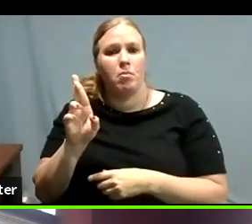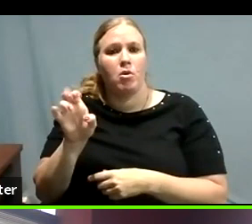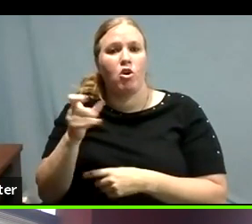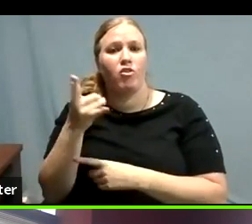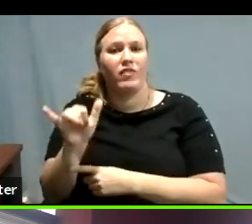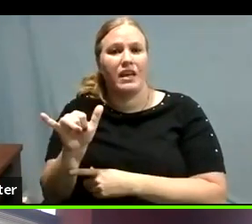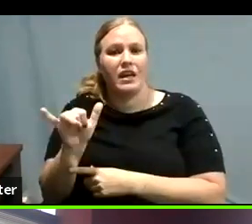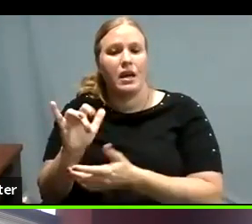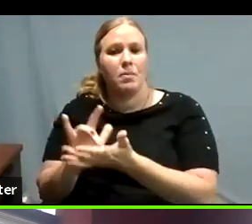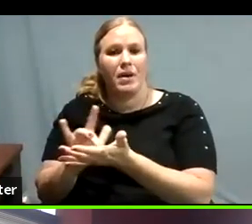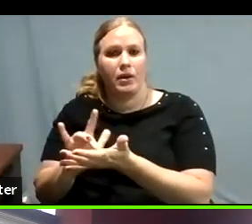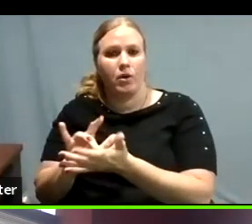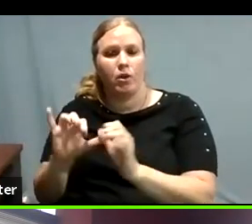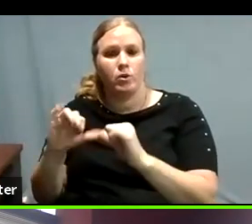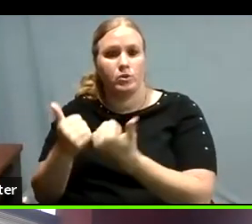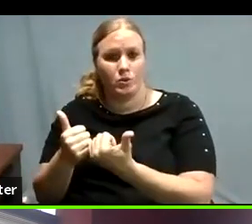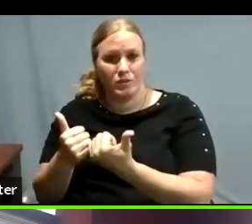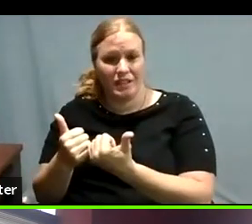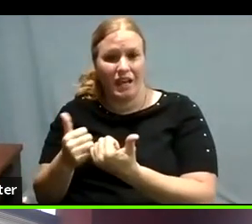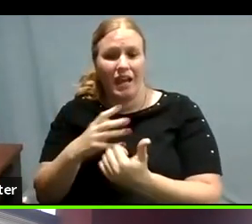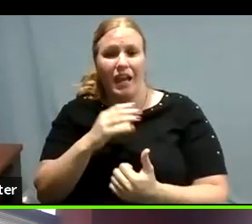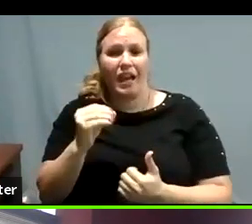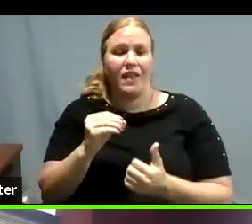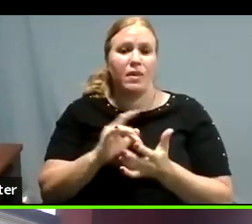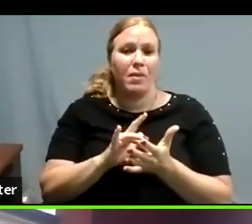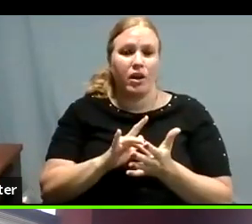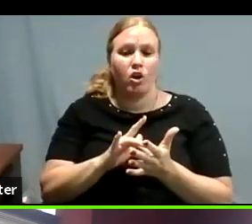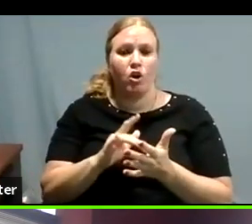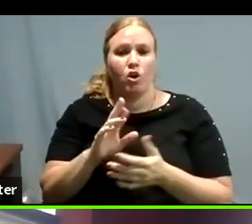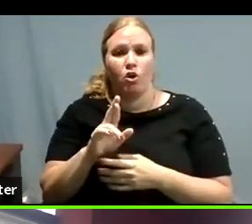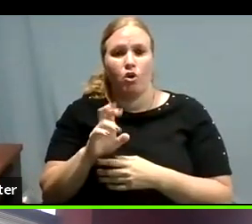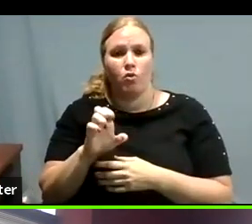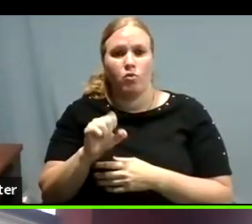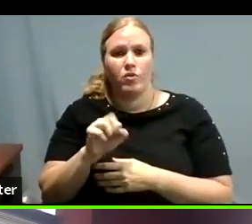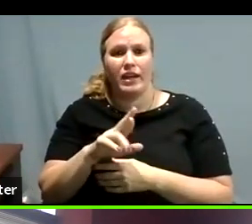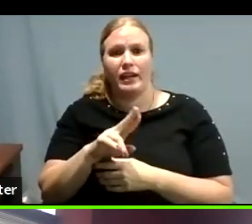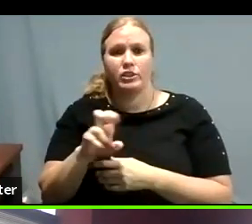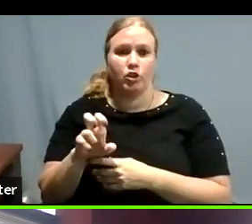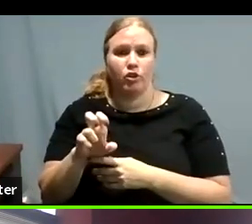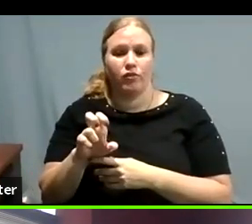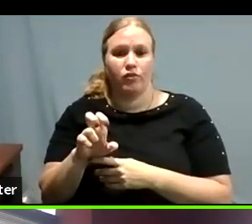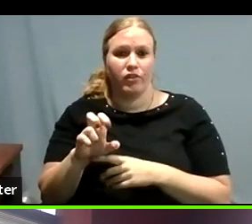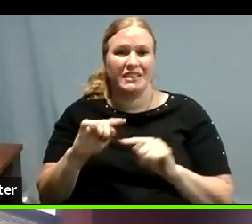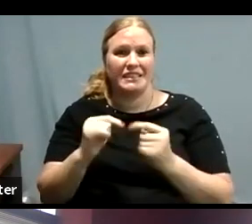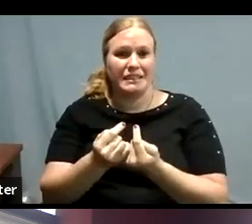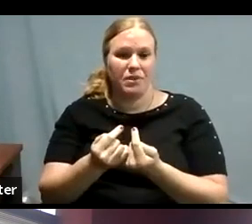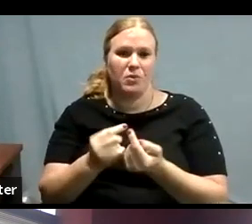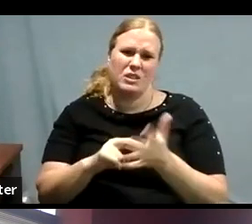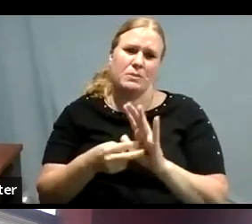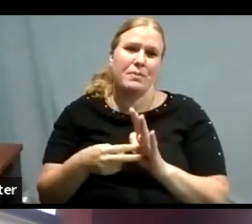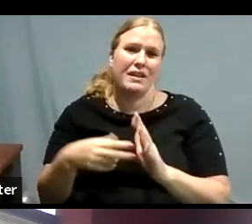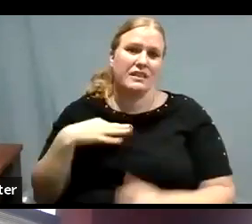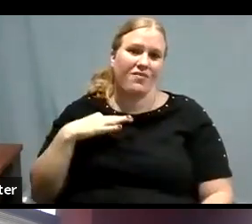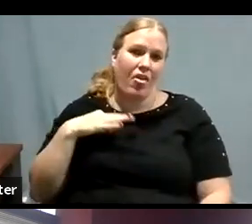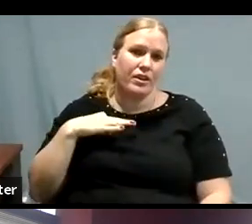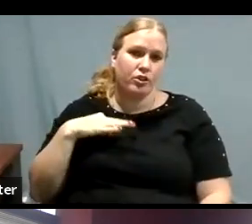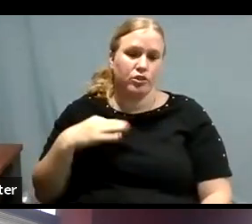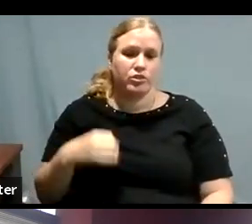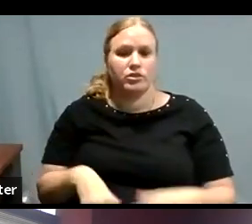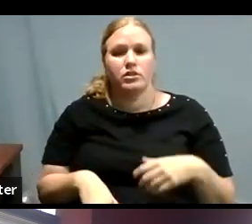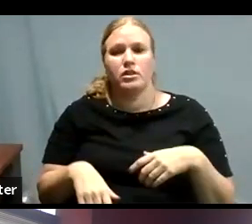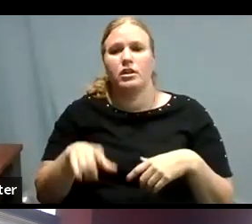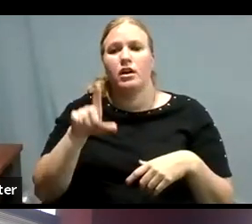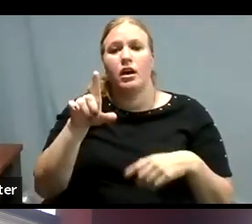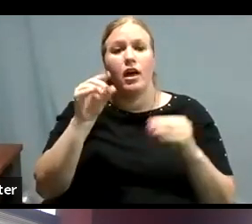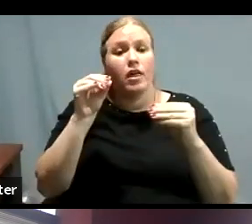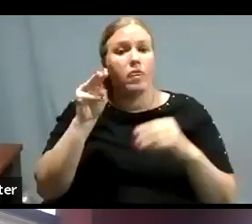our Medical Reserve Corps team, which is clinical volunteers. Tom, the Lincoln Bassett site, my